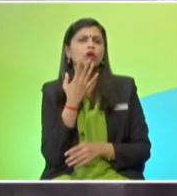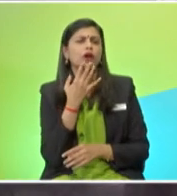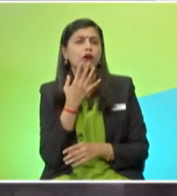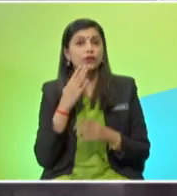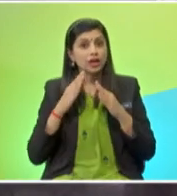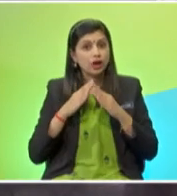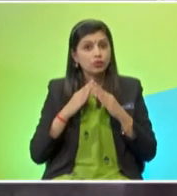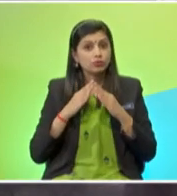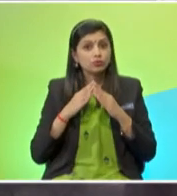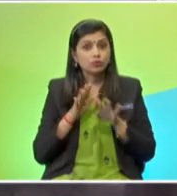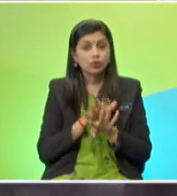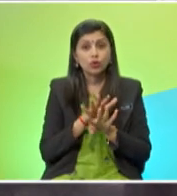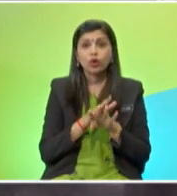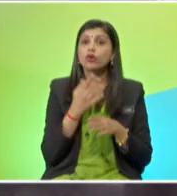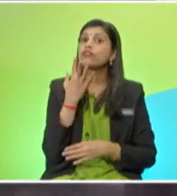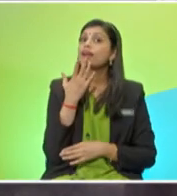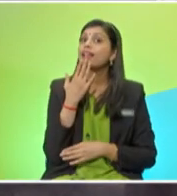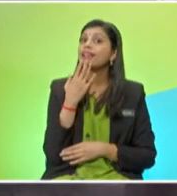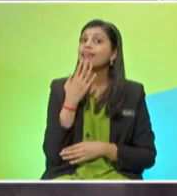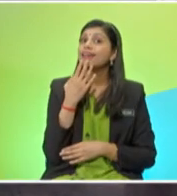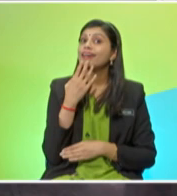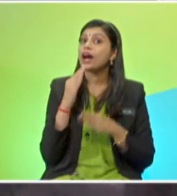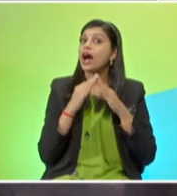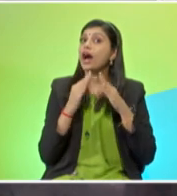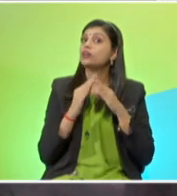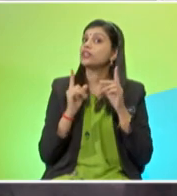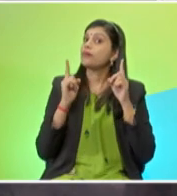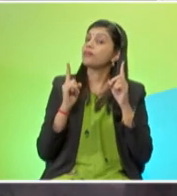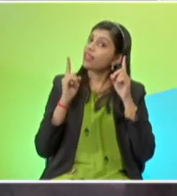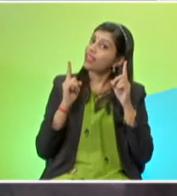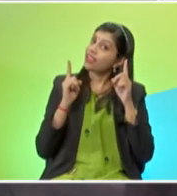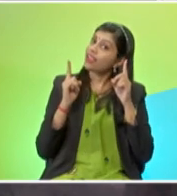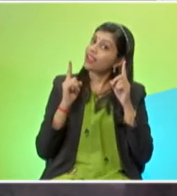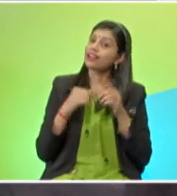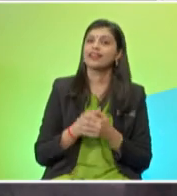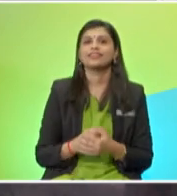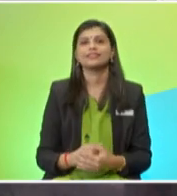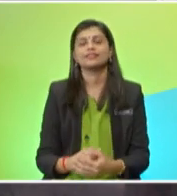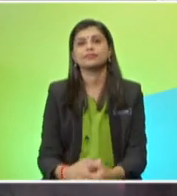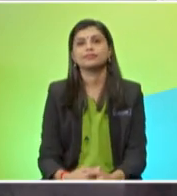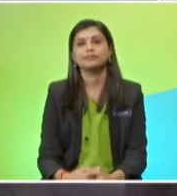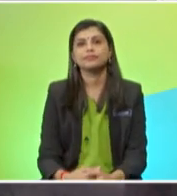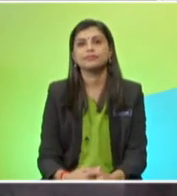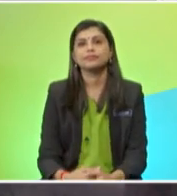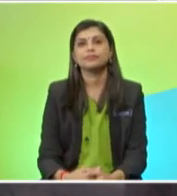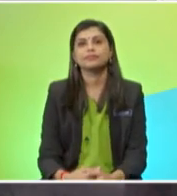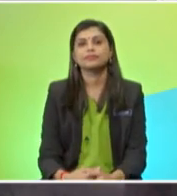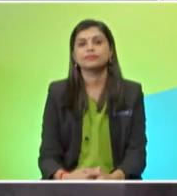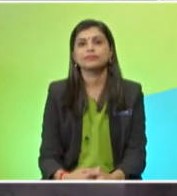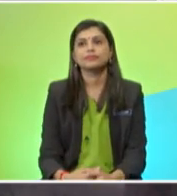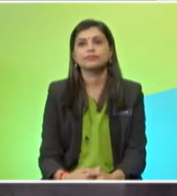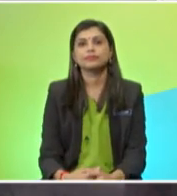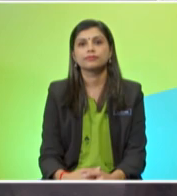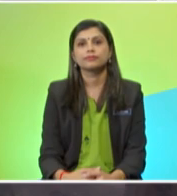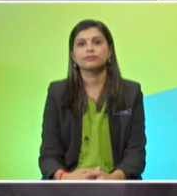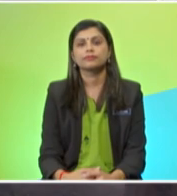we have a very colourful house here. Yes. So we have pink windows, we have a blue door, we have a grey wall, and we have window.